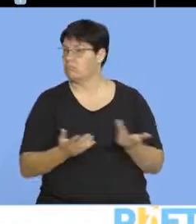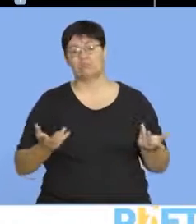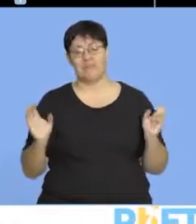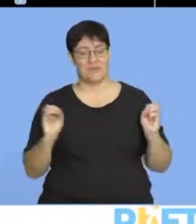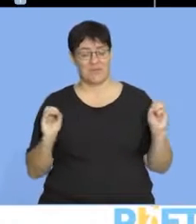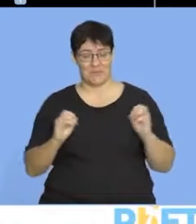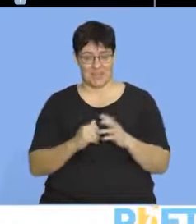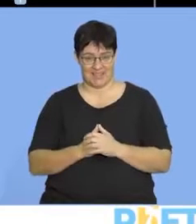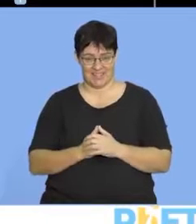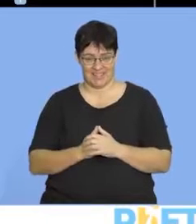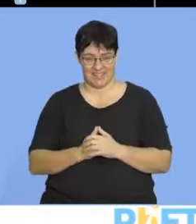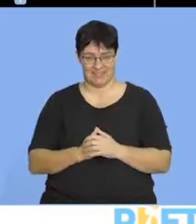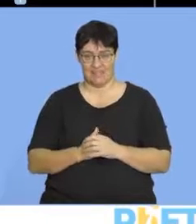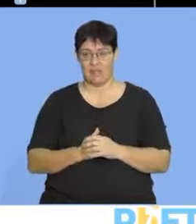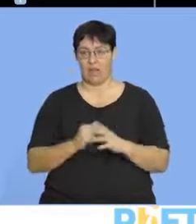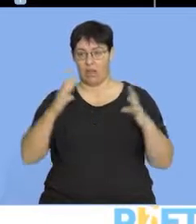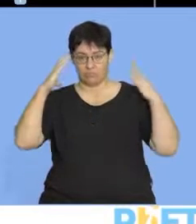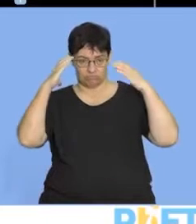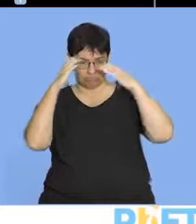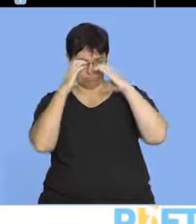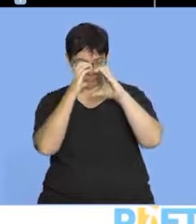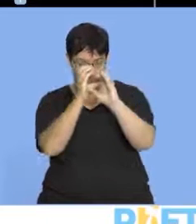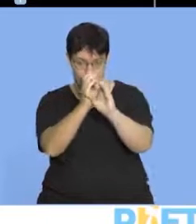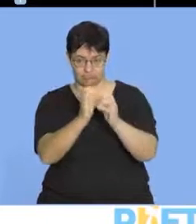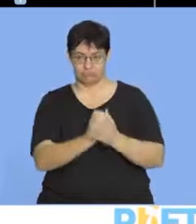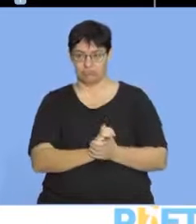hasn't. If we zoom in a little bit,